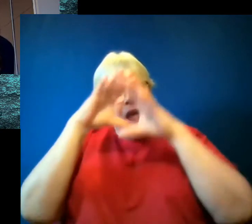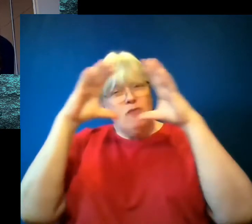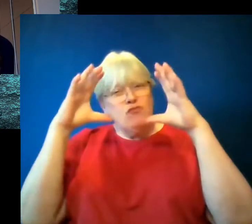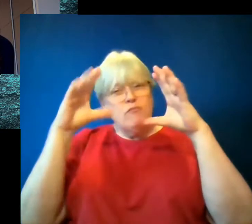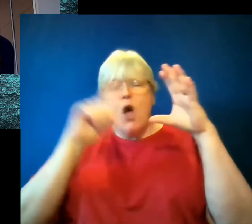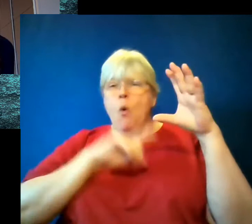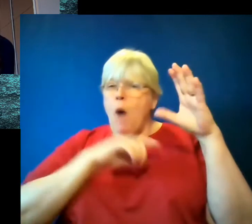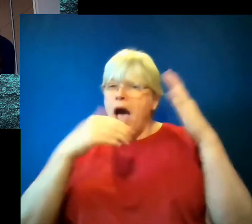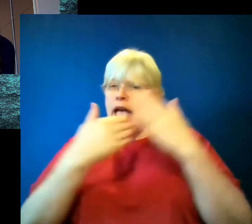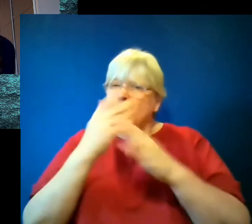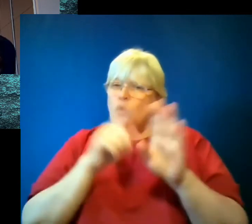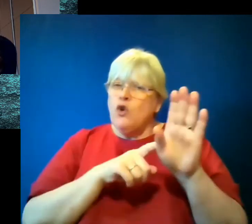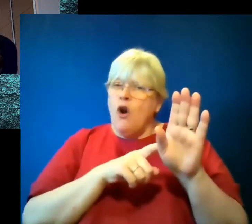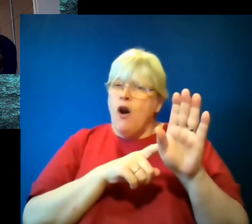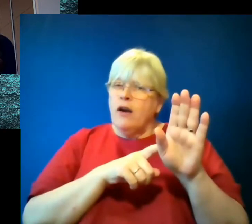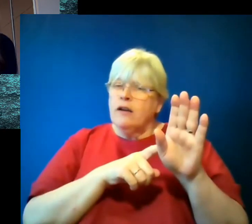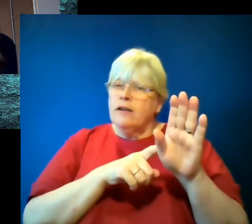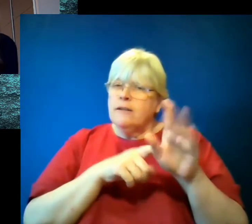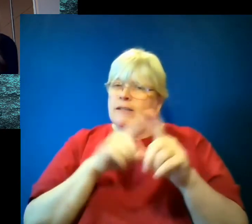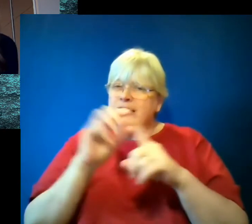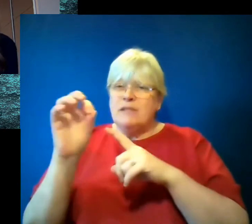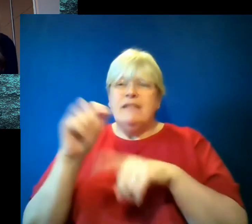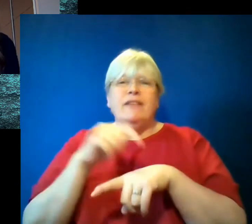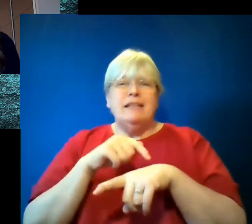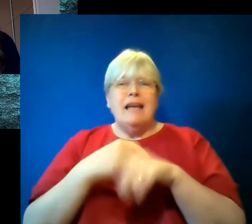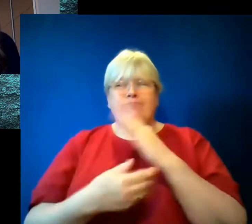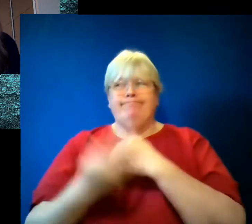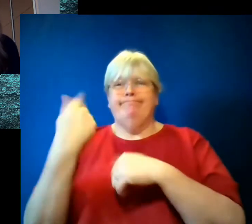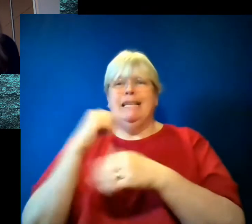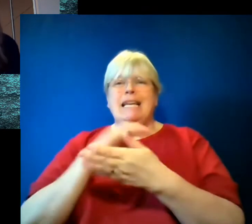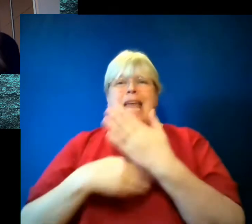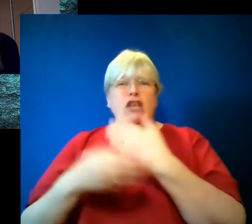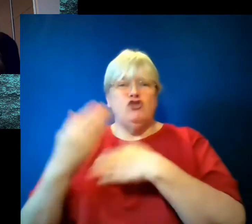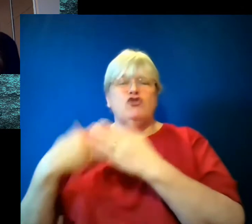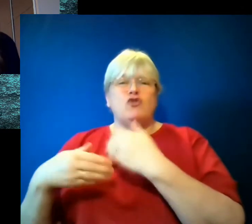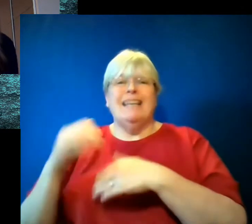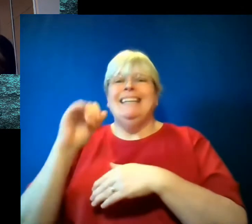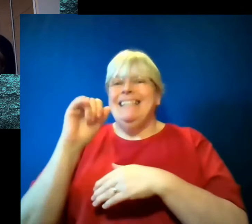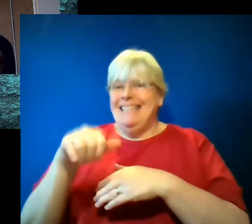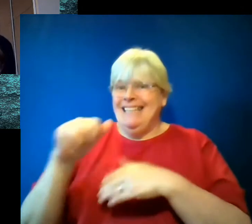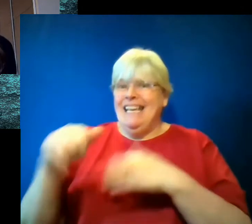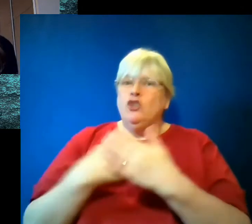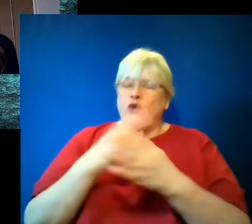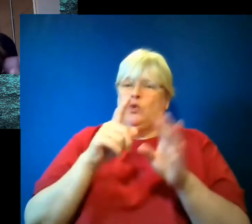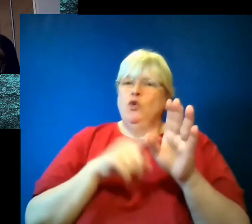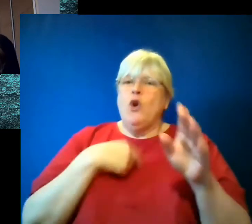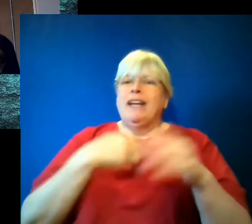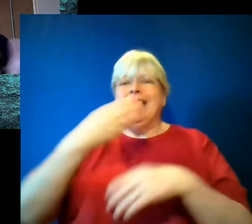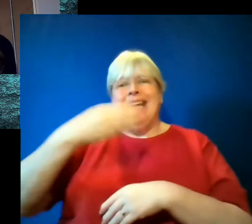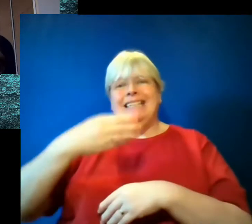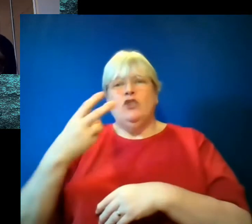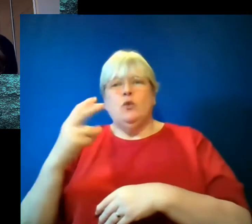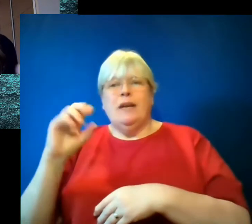And it's New York at a very particular time in history, isn't it? Yes. So it's New York in the 1920s,